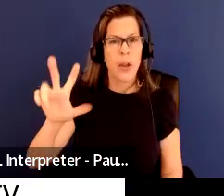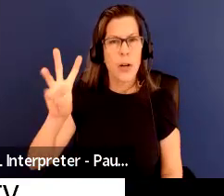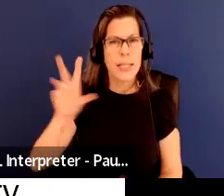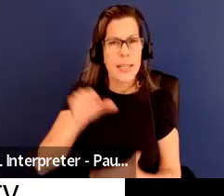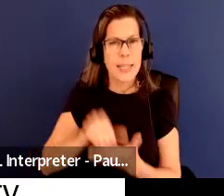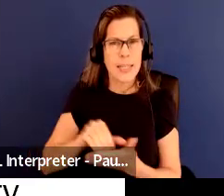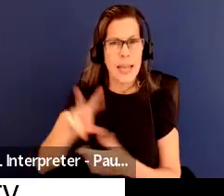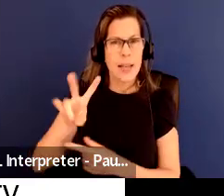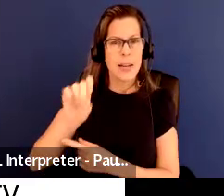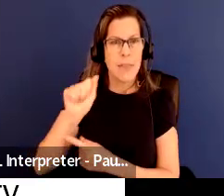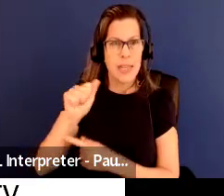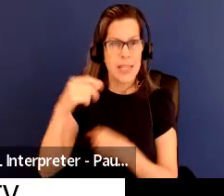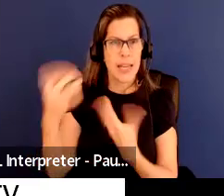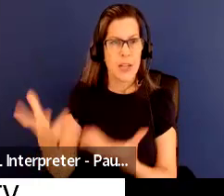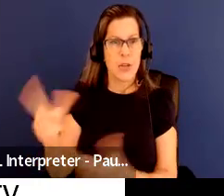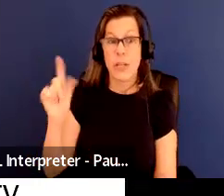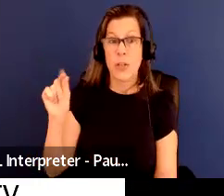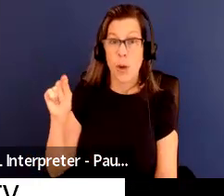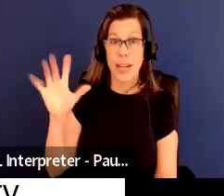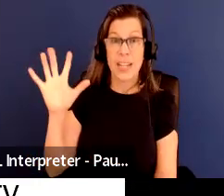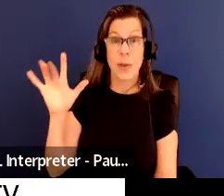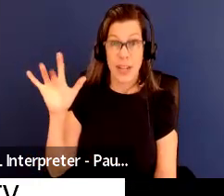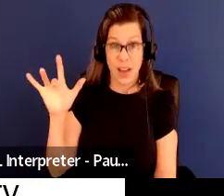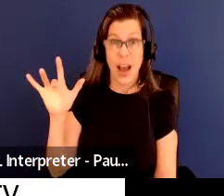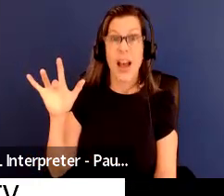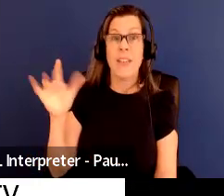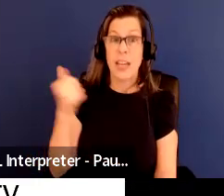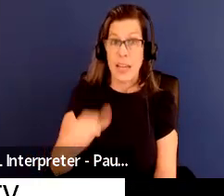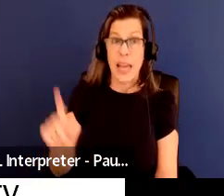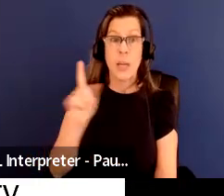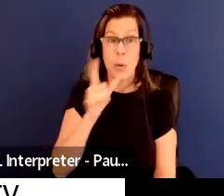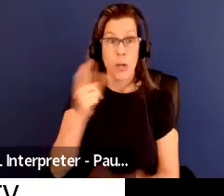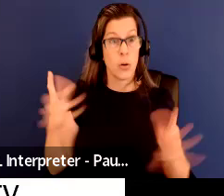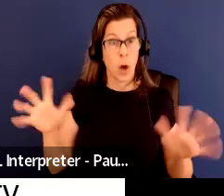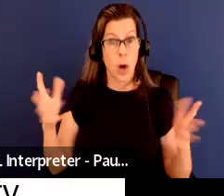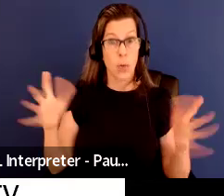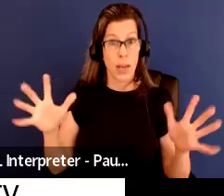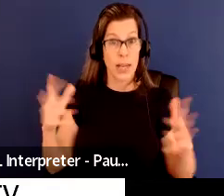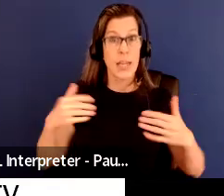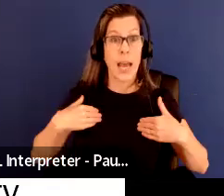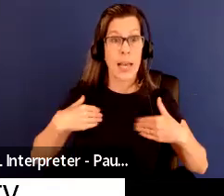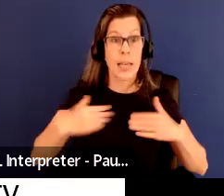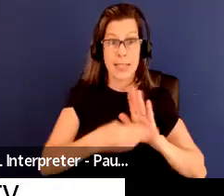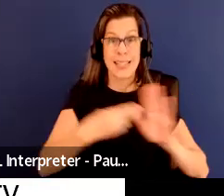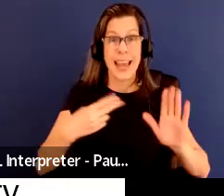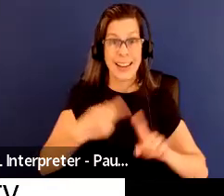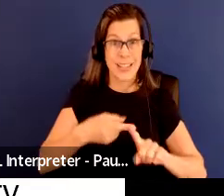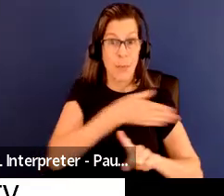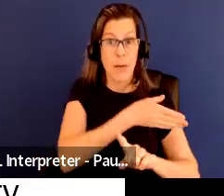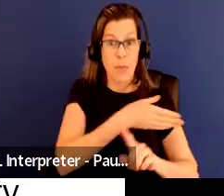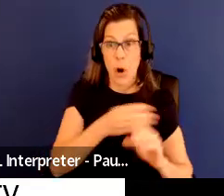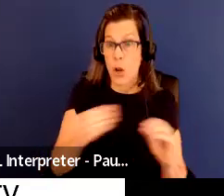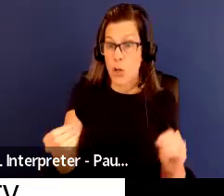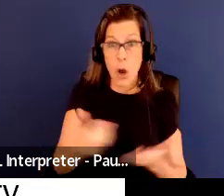visas issued in 2025. And anybody who already has status from before.